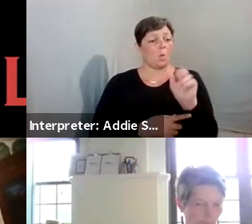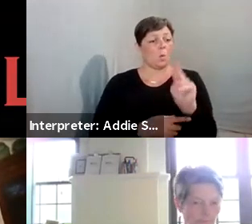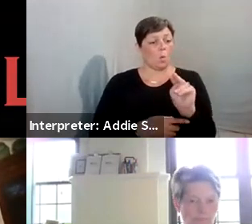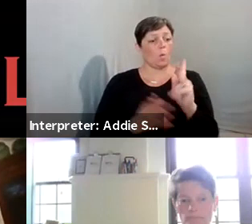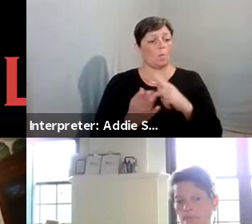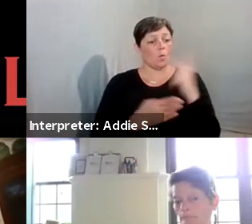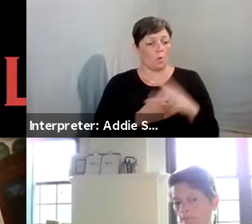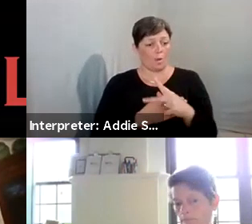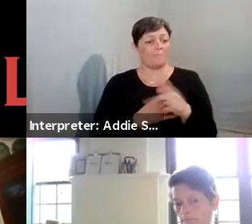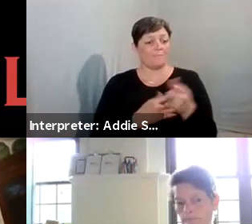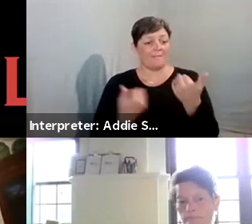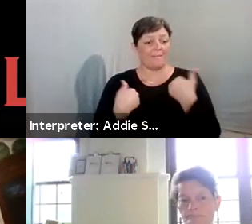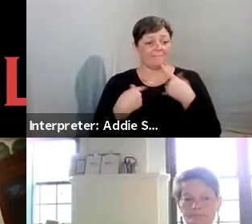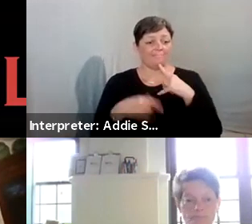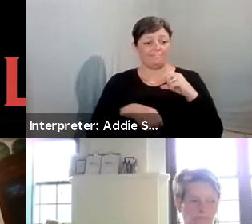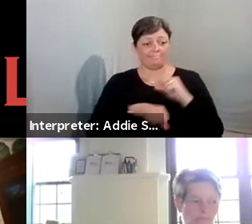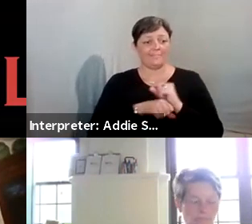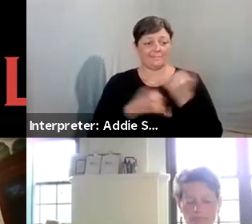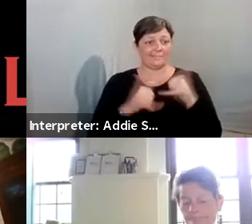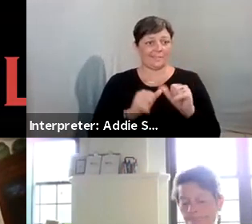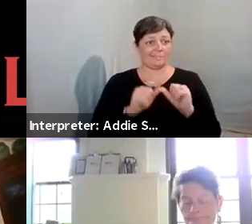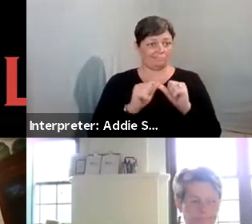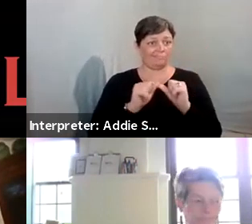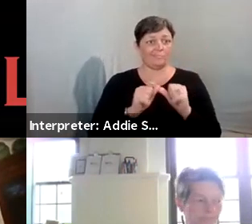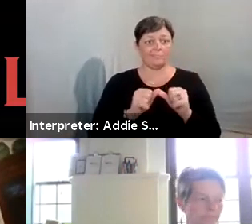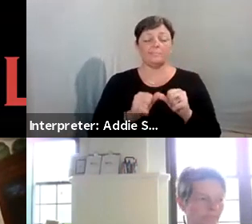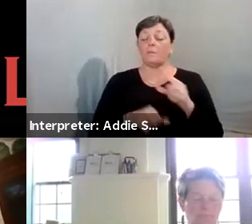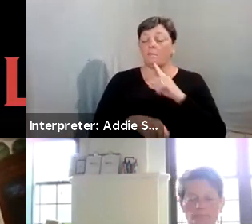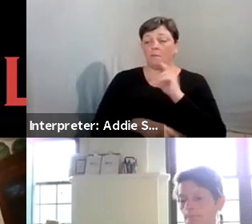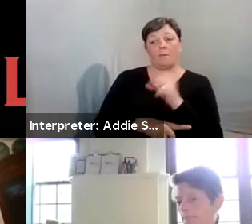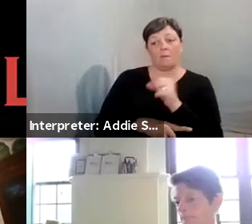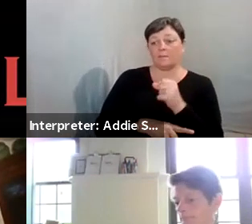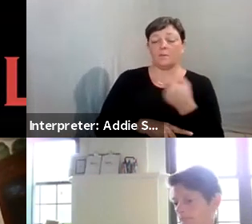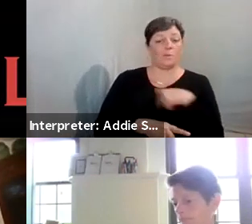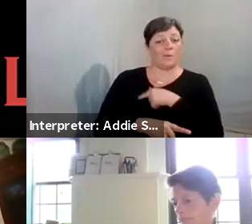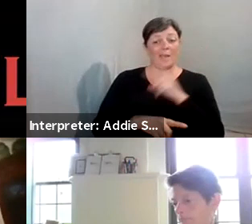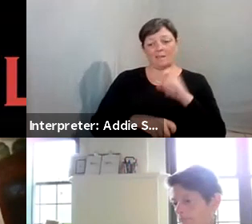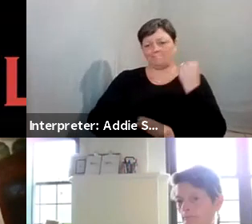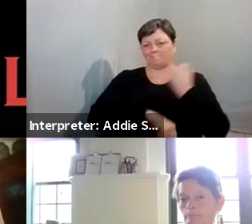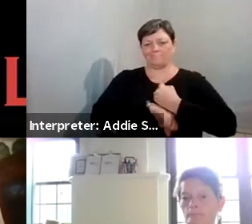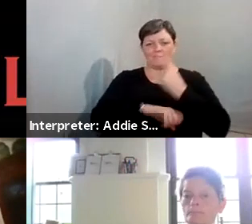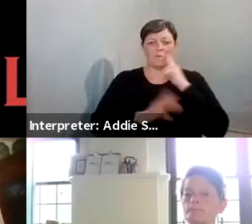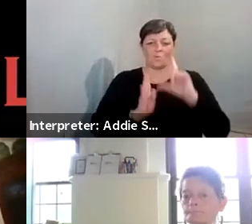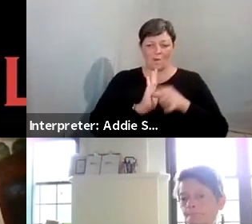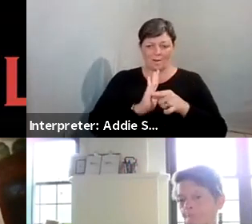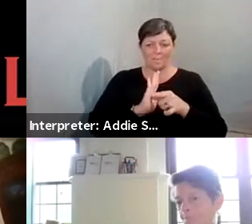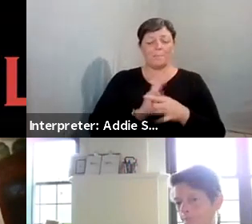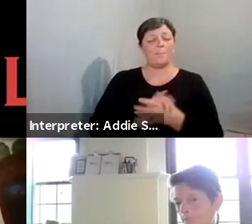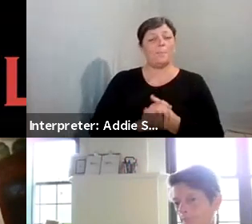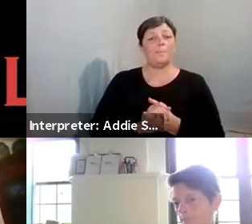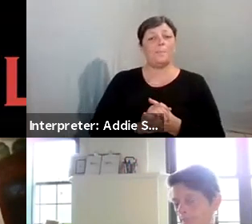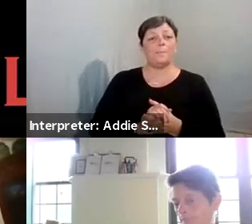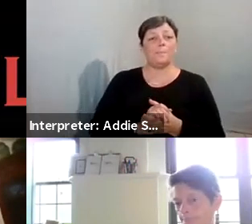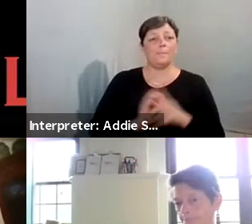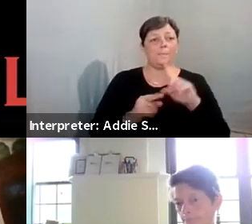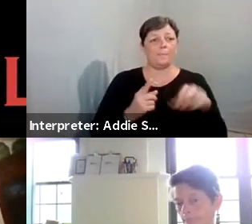program that you have is definitely still going through all of this. Oh yeah. We had to shut it down for a while